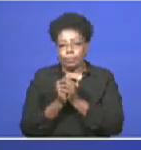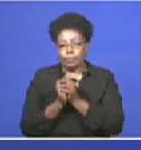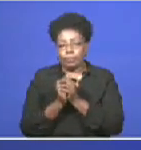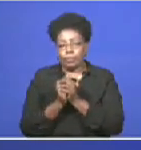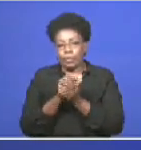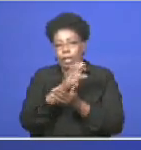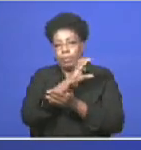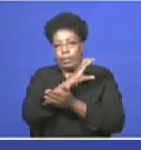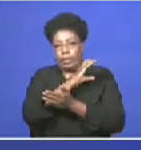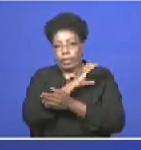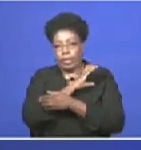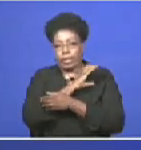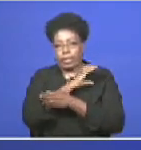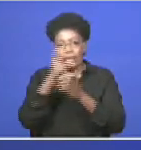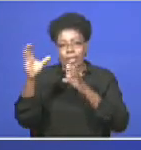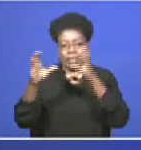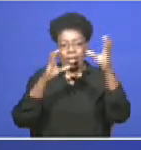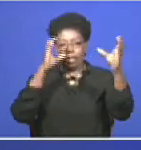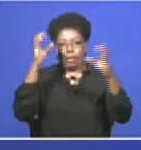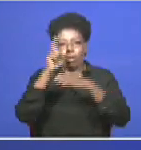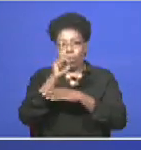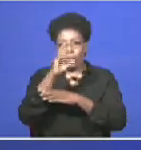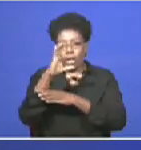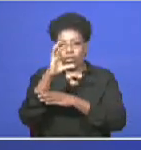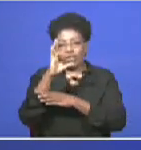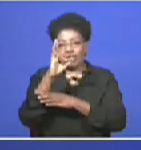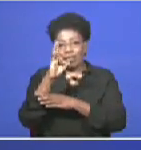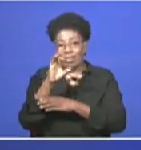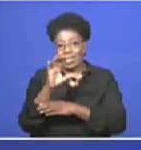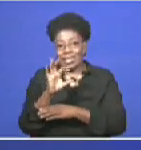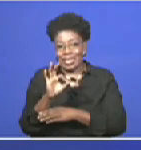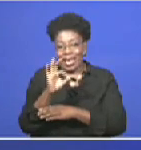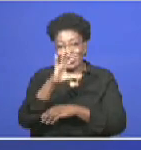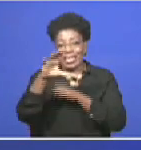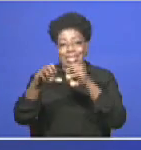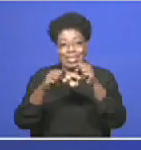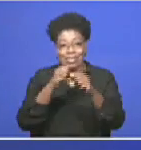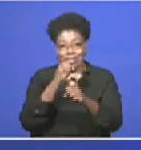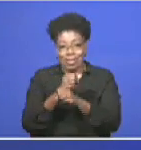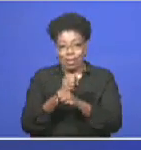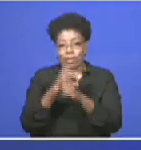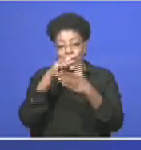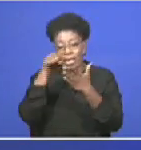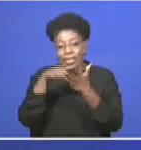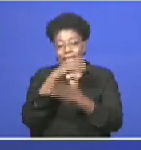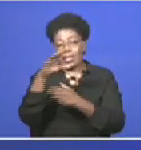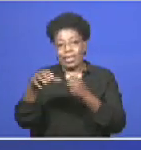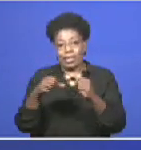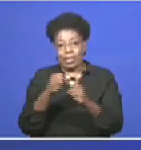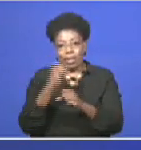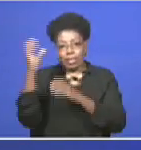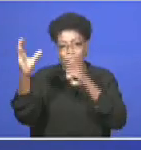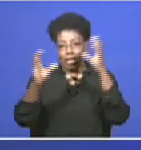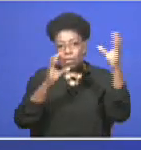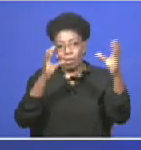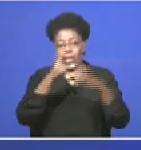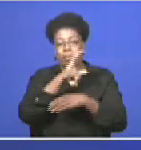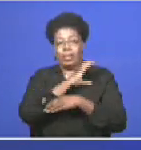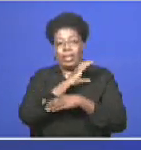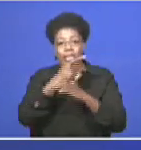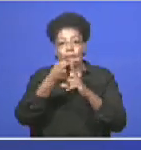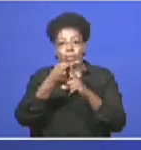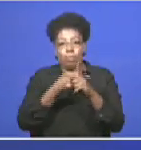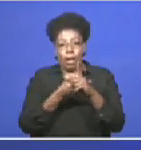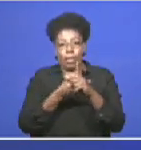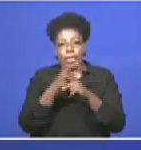The Royal Bahamas Police Force celebrating 179 years of existence this year. In celebration of Police Month, ZNS will